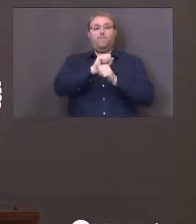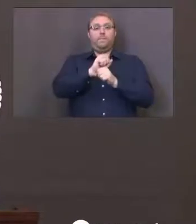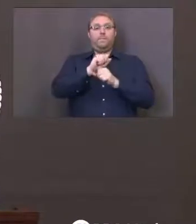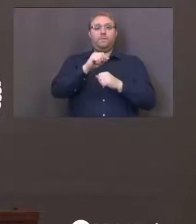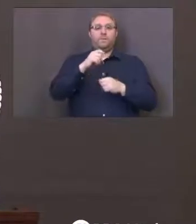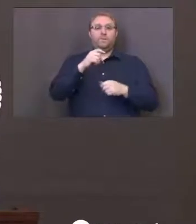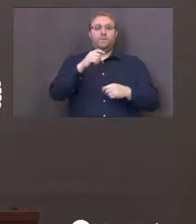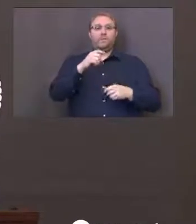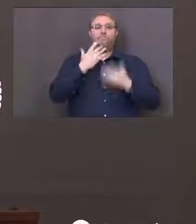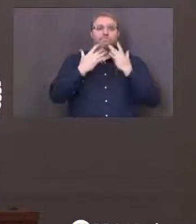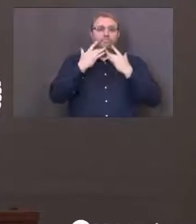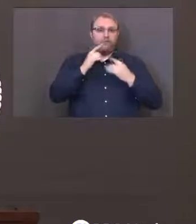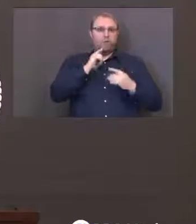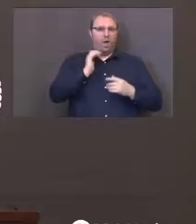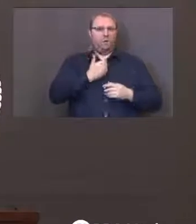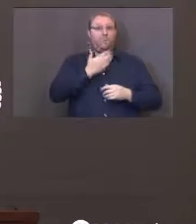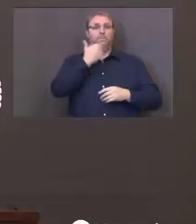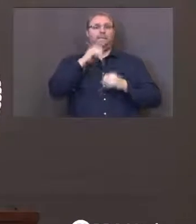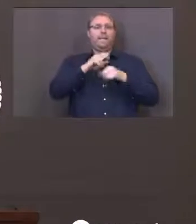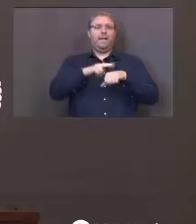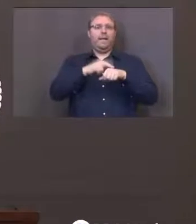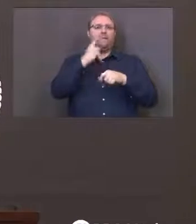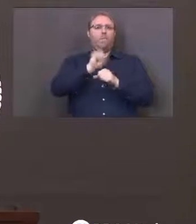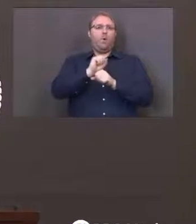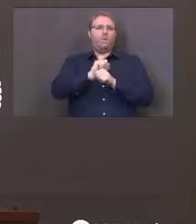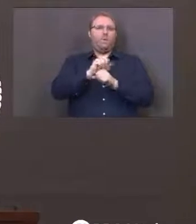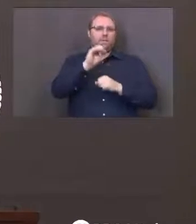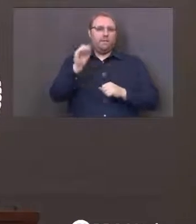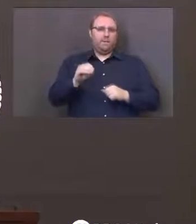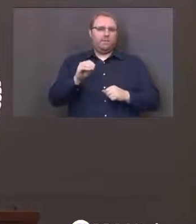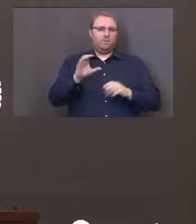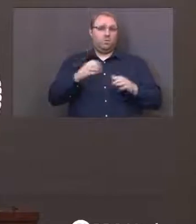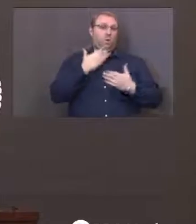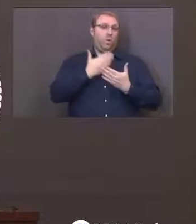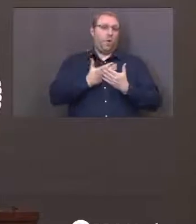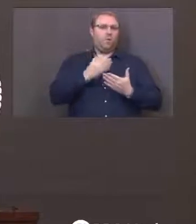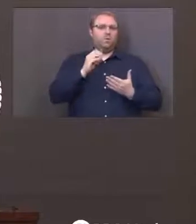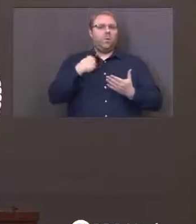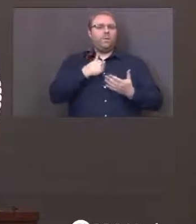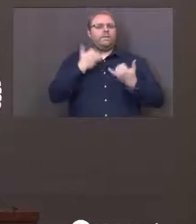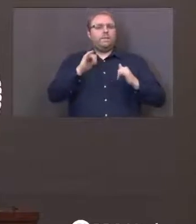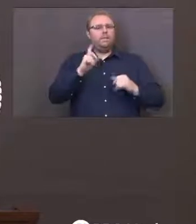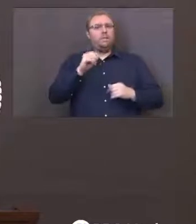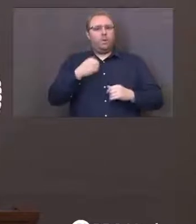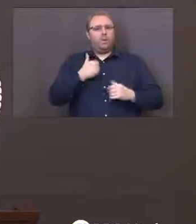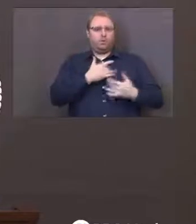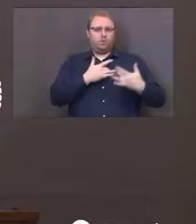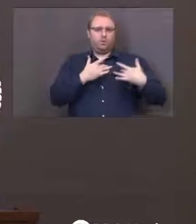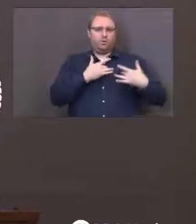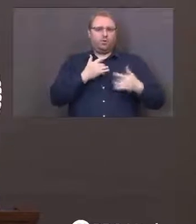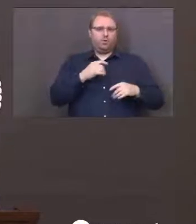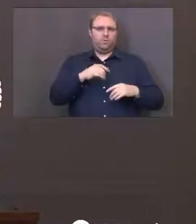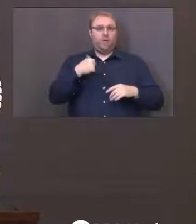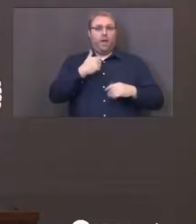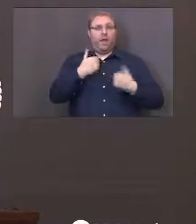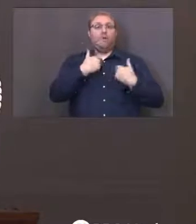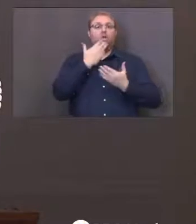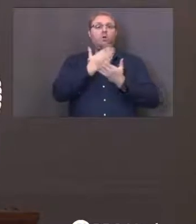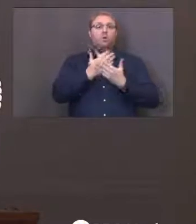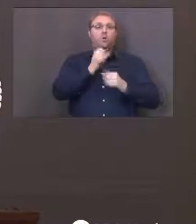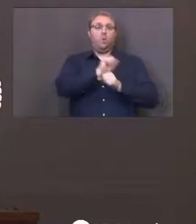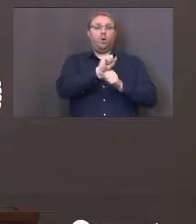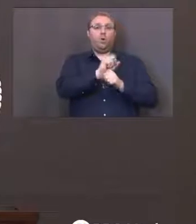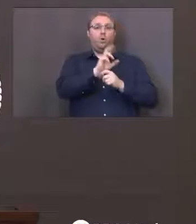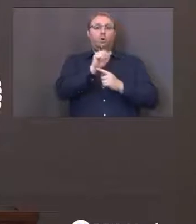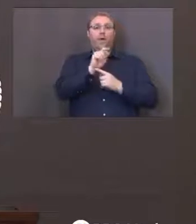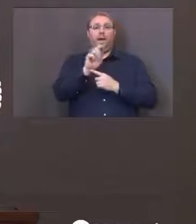I think those are good numbers, and that's part of these statistics we have. But there are some issues that we have. Not that we have great unemployment rates, but